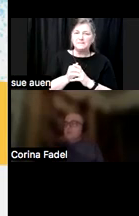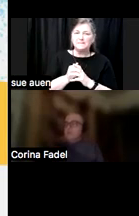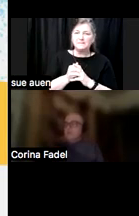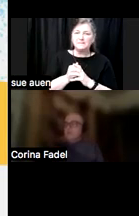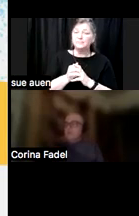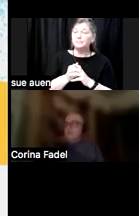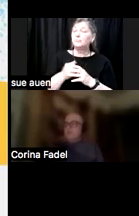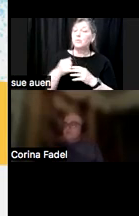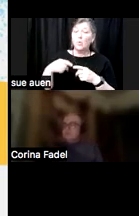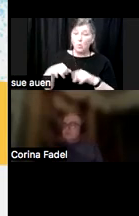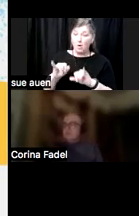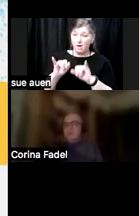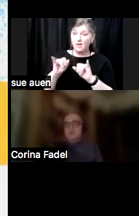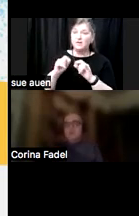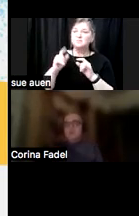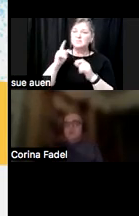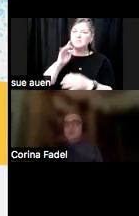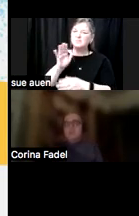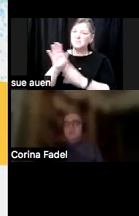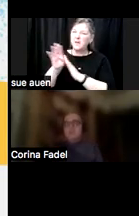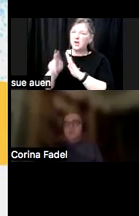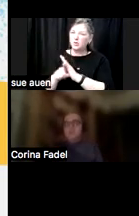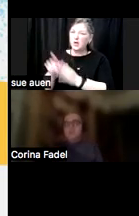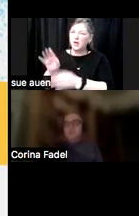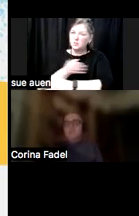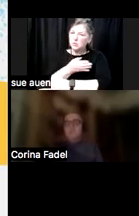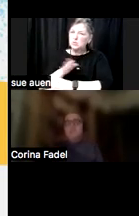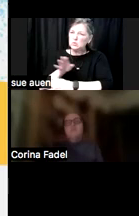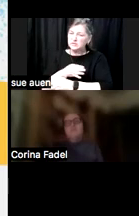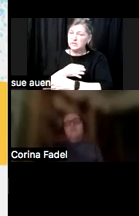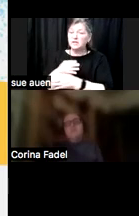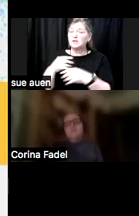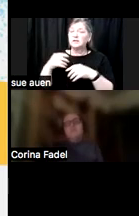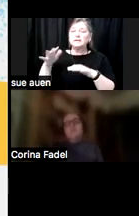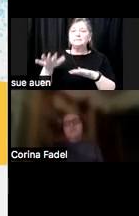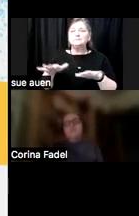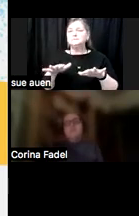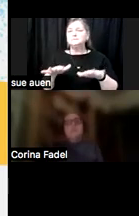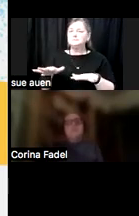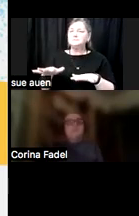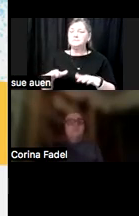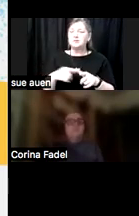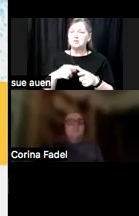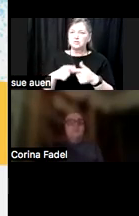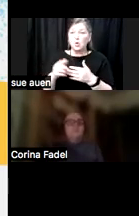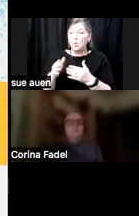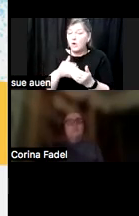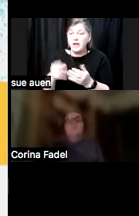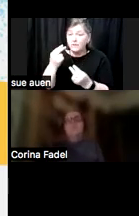While we do that, there will be some music playing, and we invite you to really lean into whatever type of